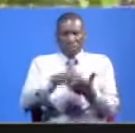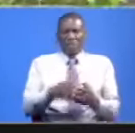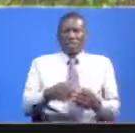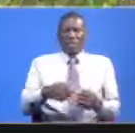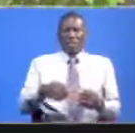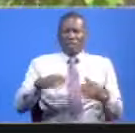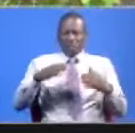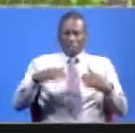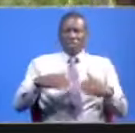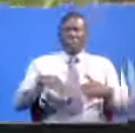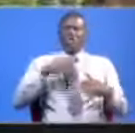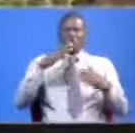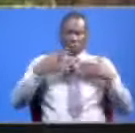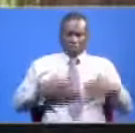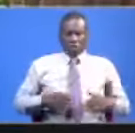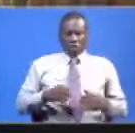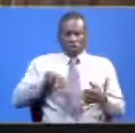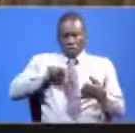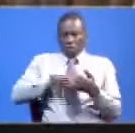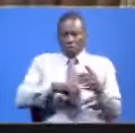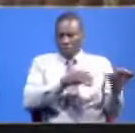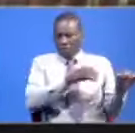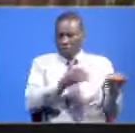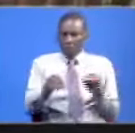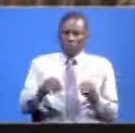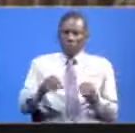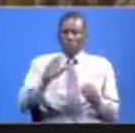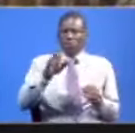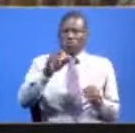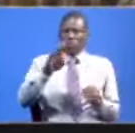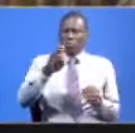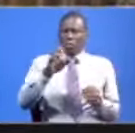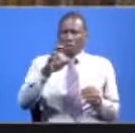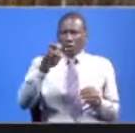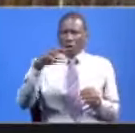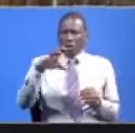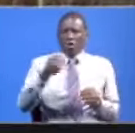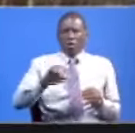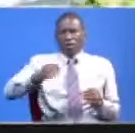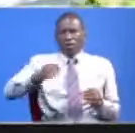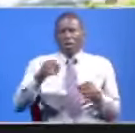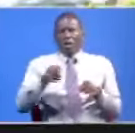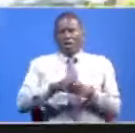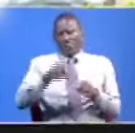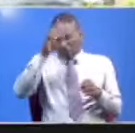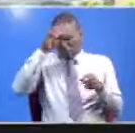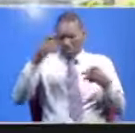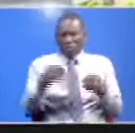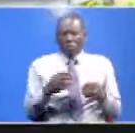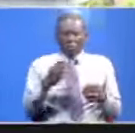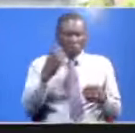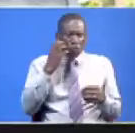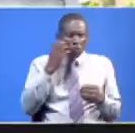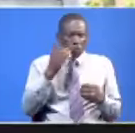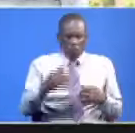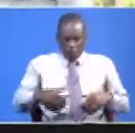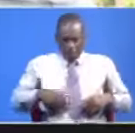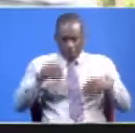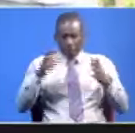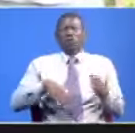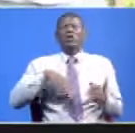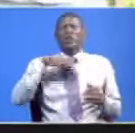Meanwhile, Chelagat's body has been moved to Baringo County Referral Mortuary as the village mourns the tragic end of a young